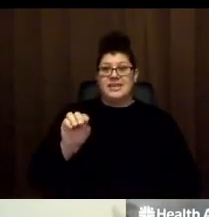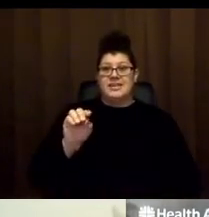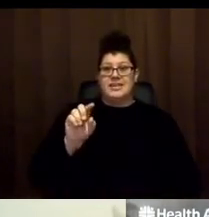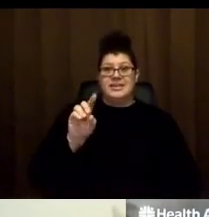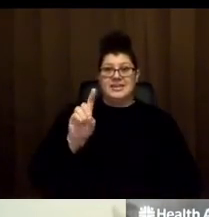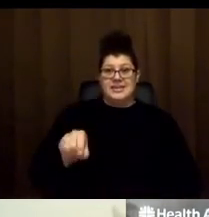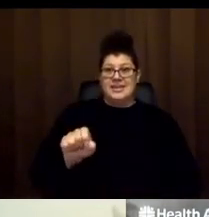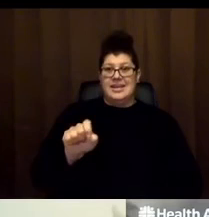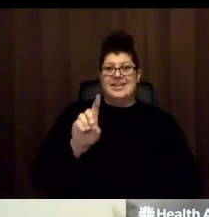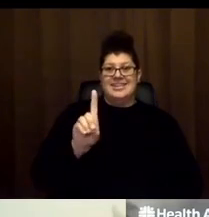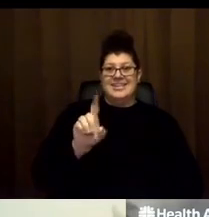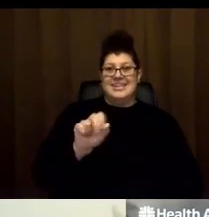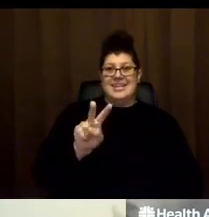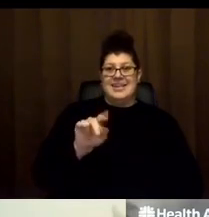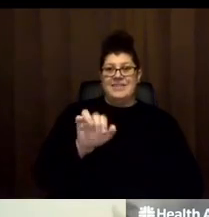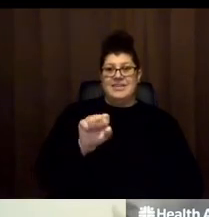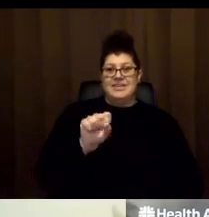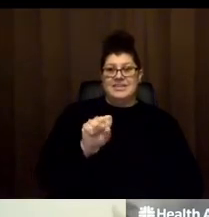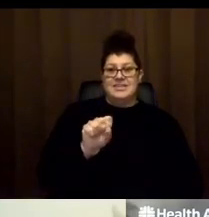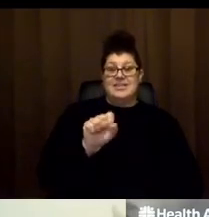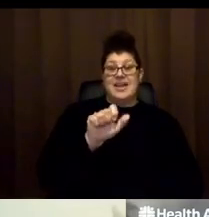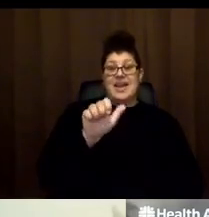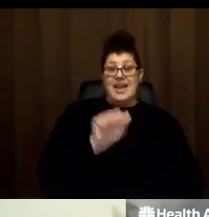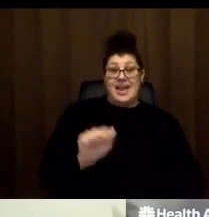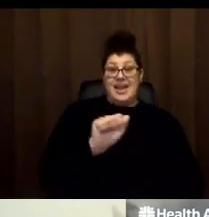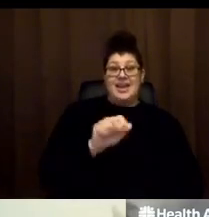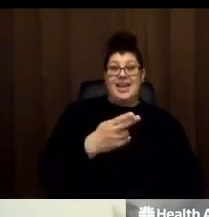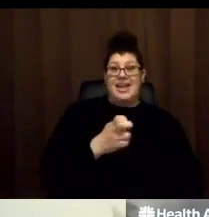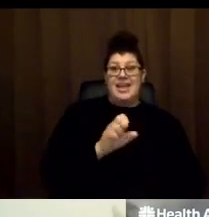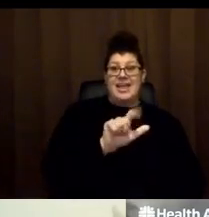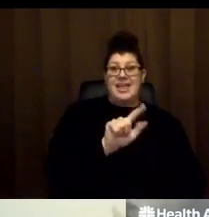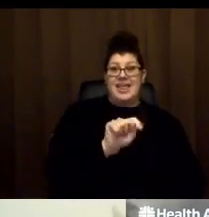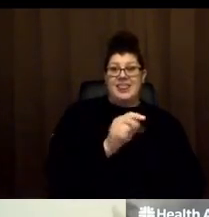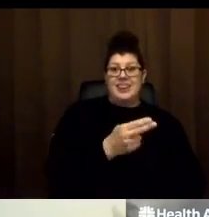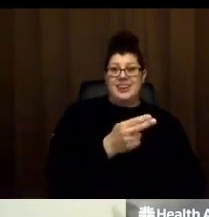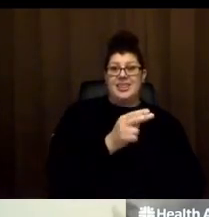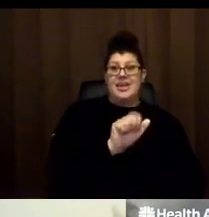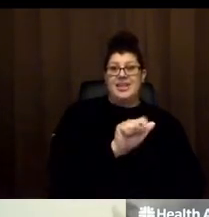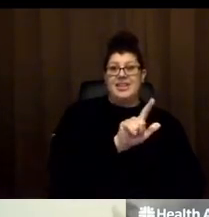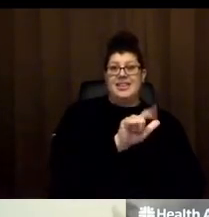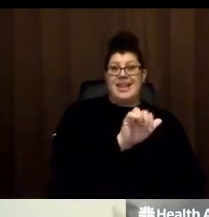jonathan.davis@healthalliance.org, or you can give me a call at